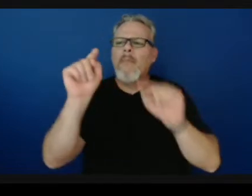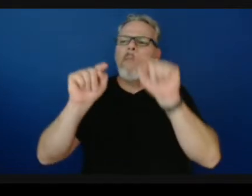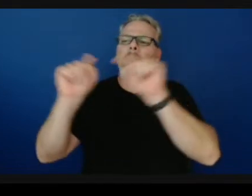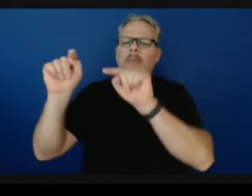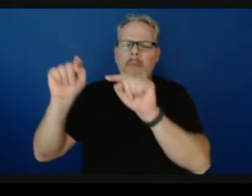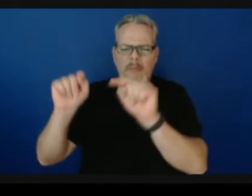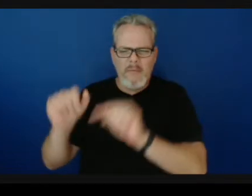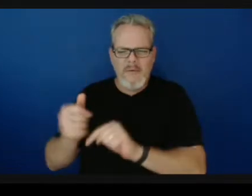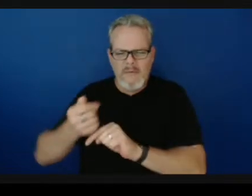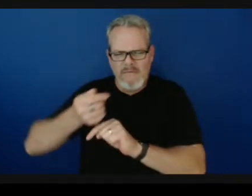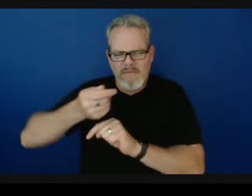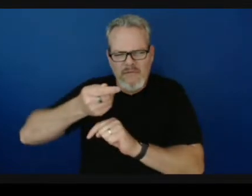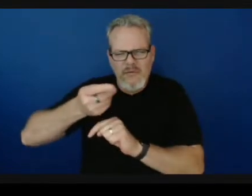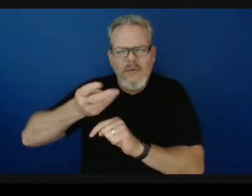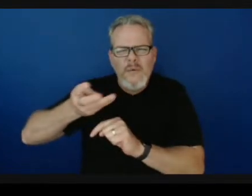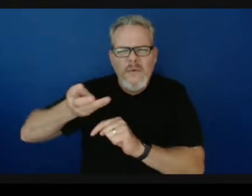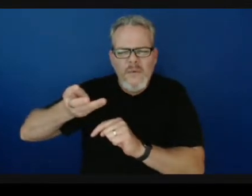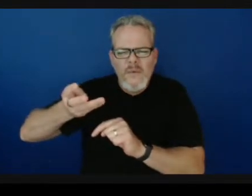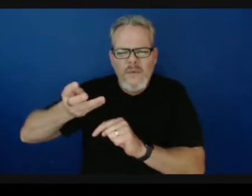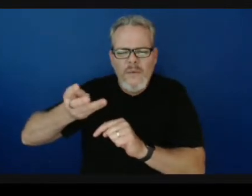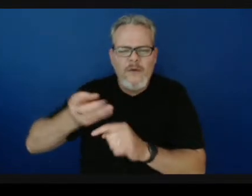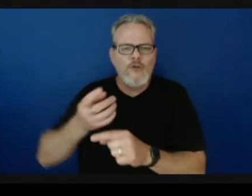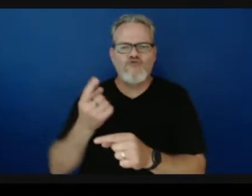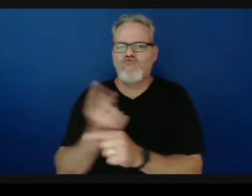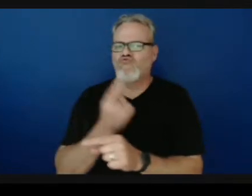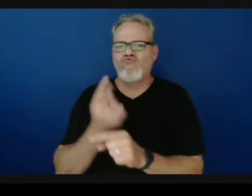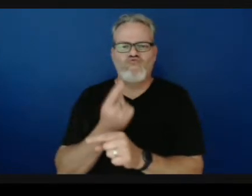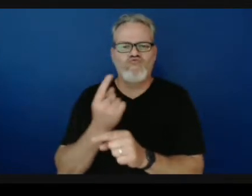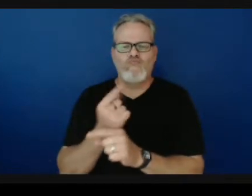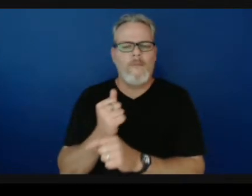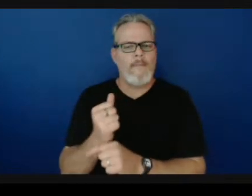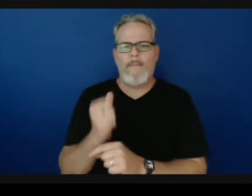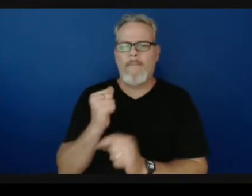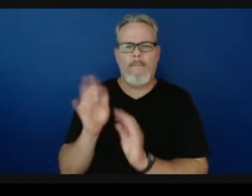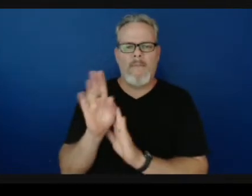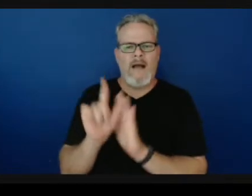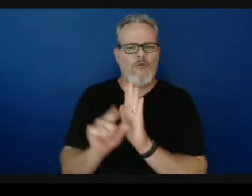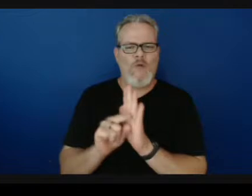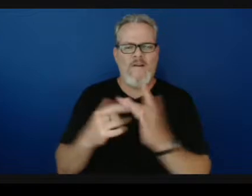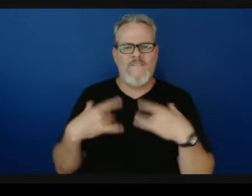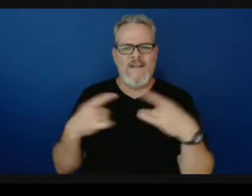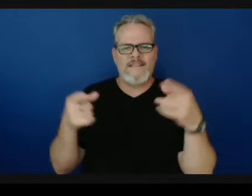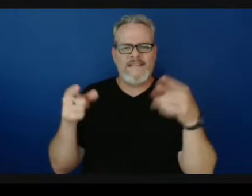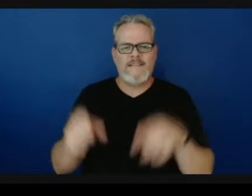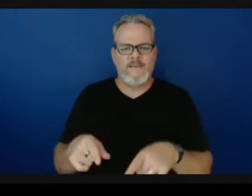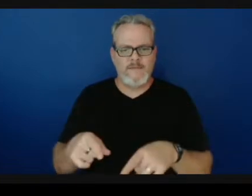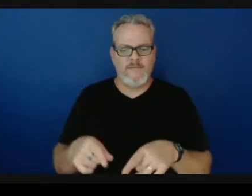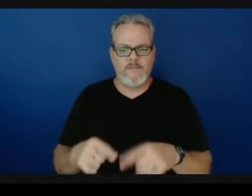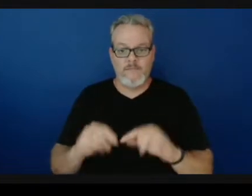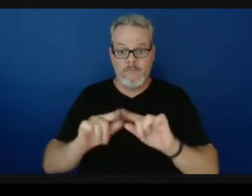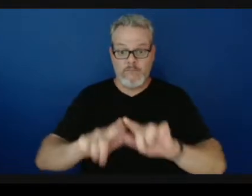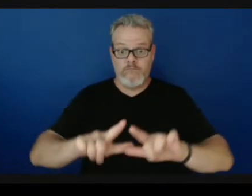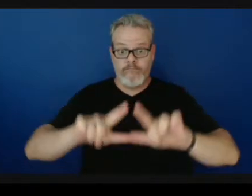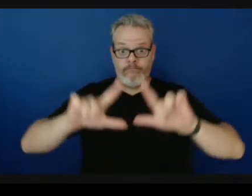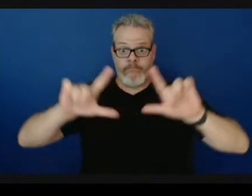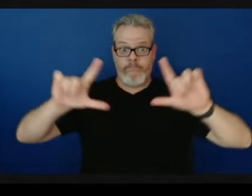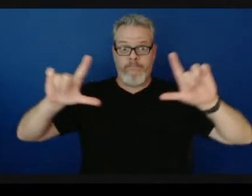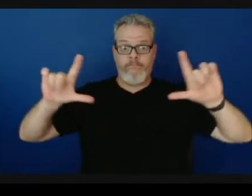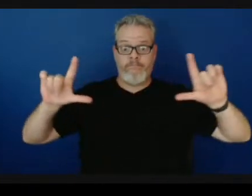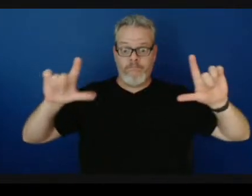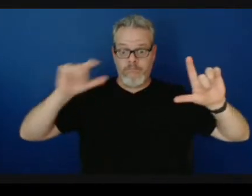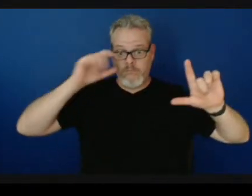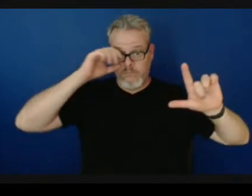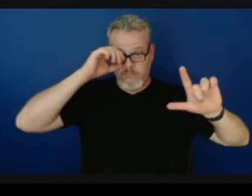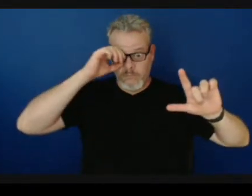nothing alarming there, just regular background events there. Zooming into the Kilauea area, let's get into